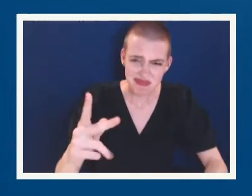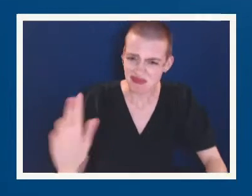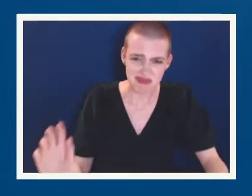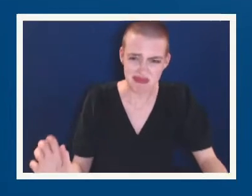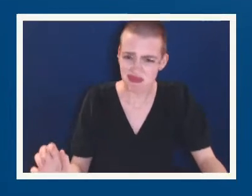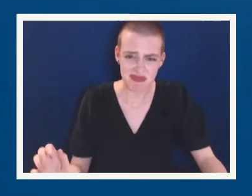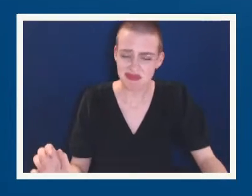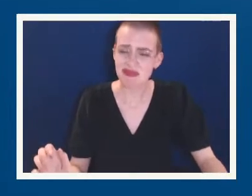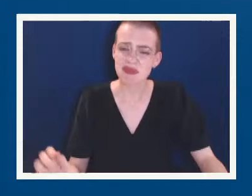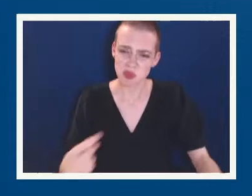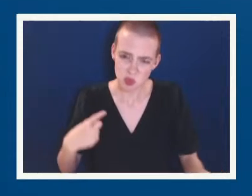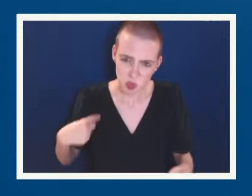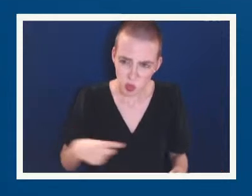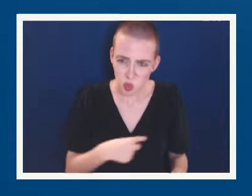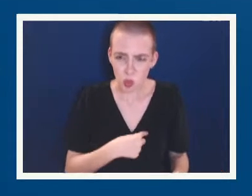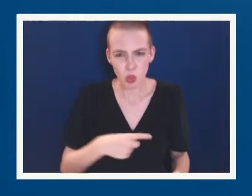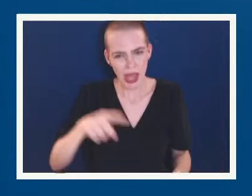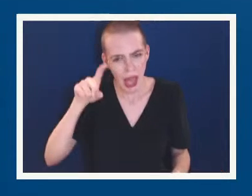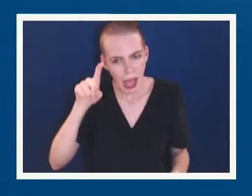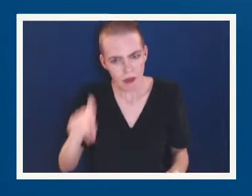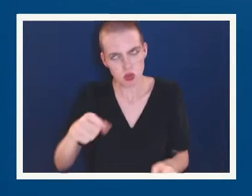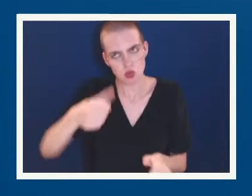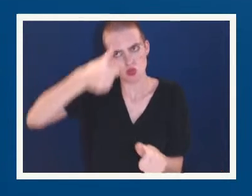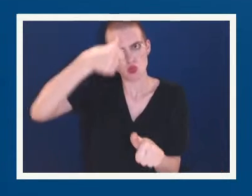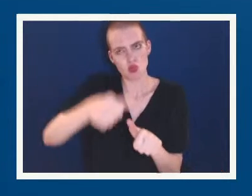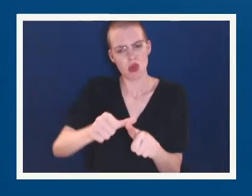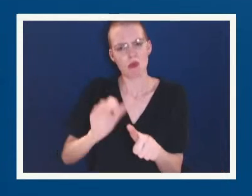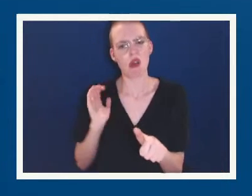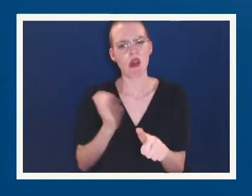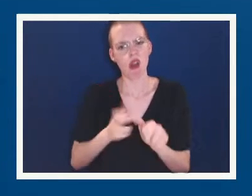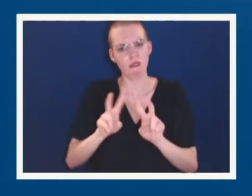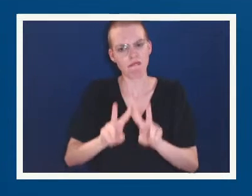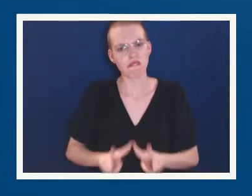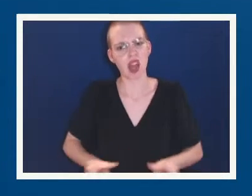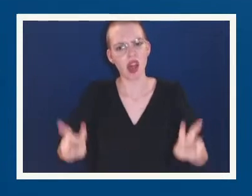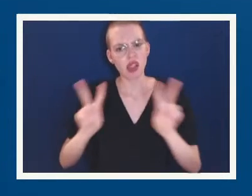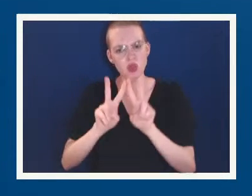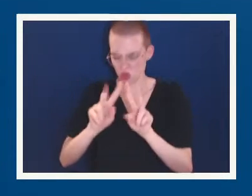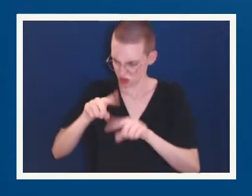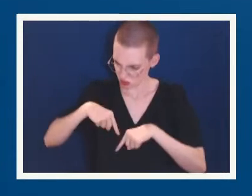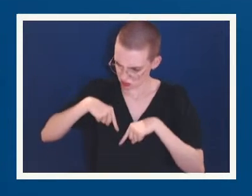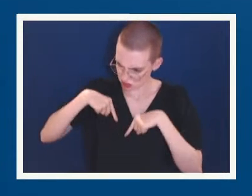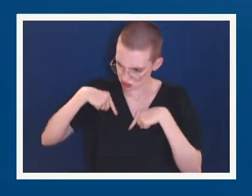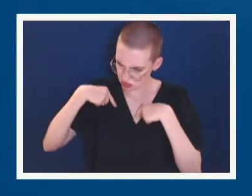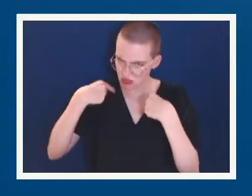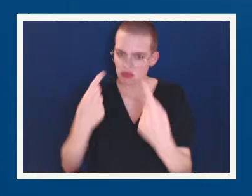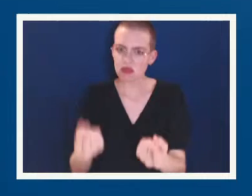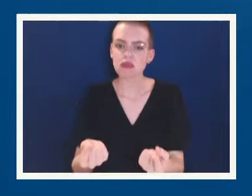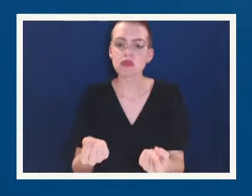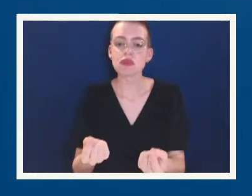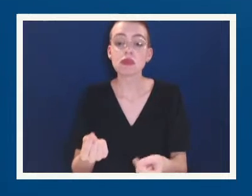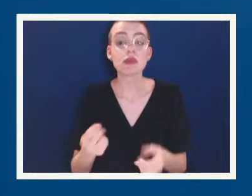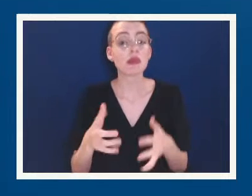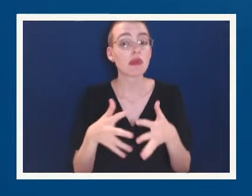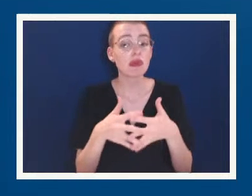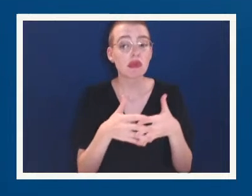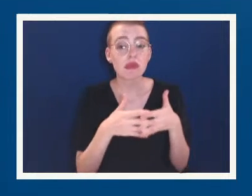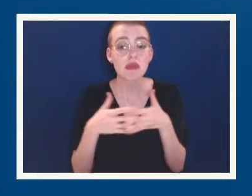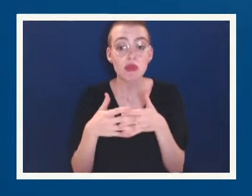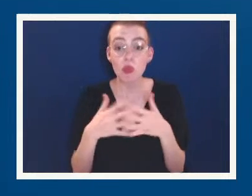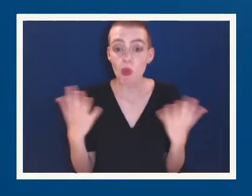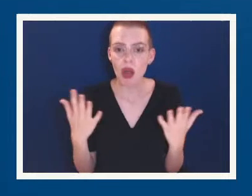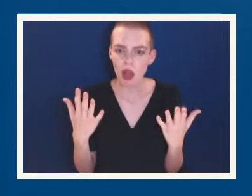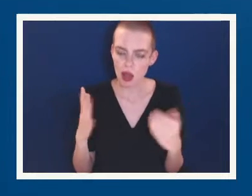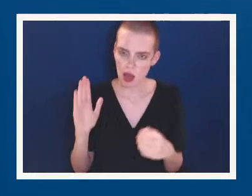We have to reaffirm the values that have long defined us. In America, the vote is sacred.